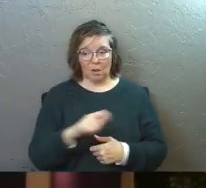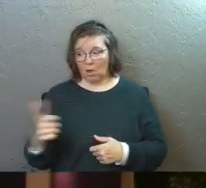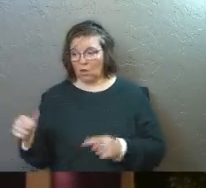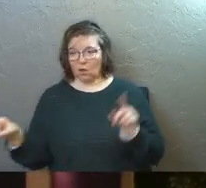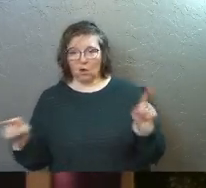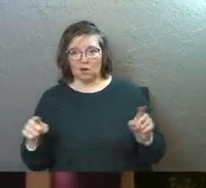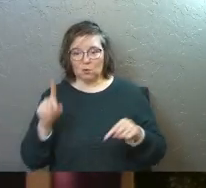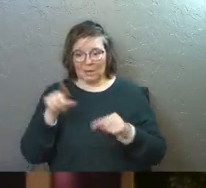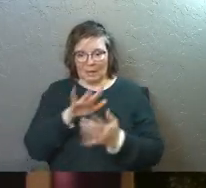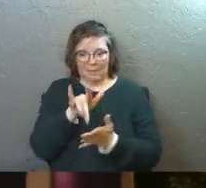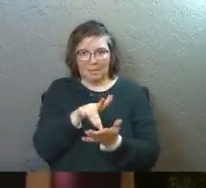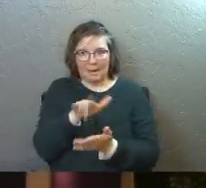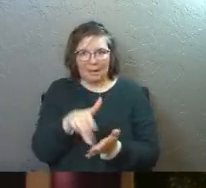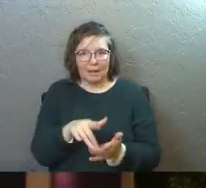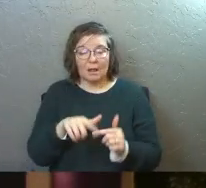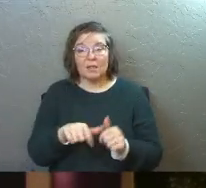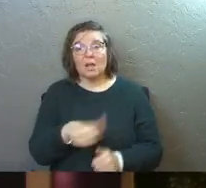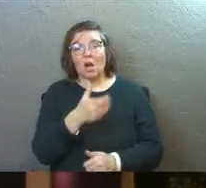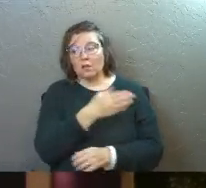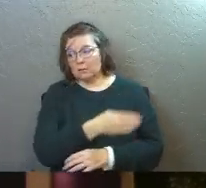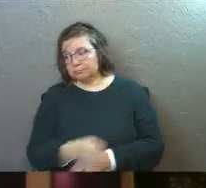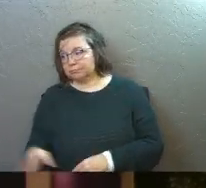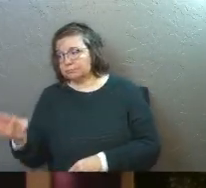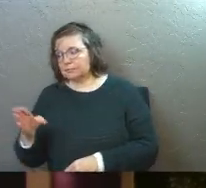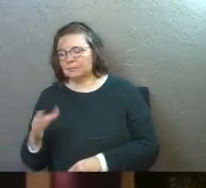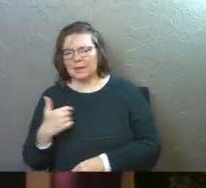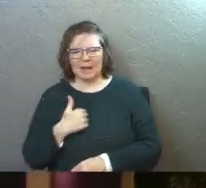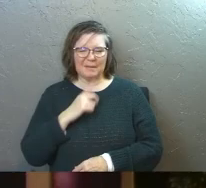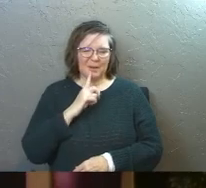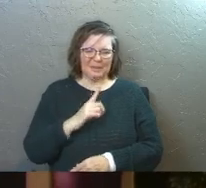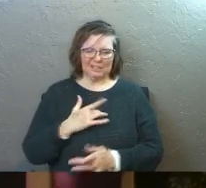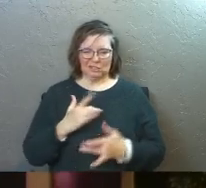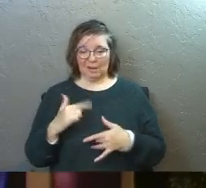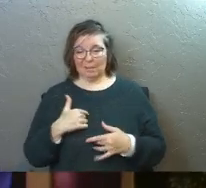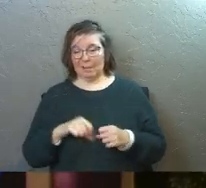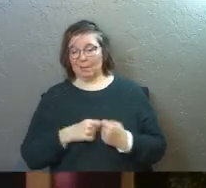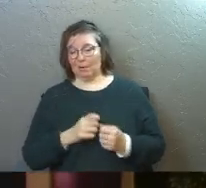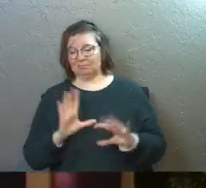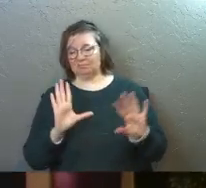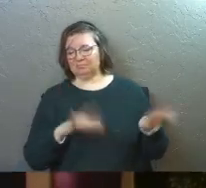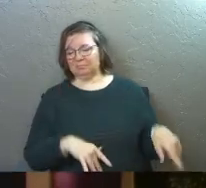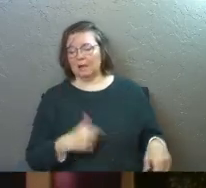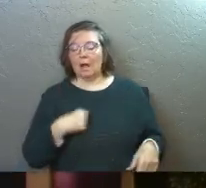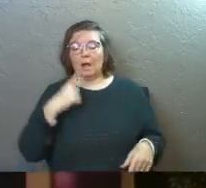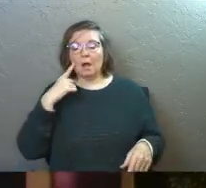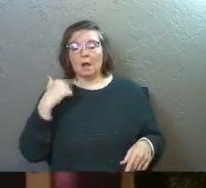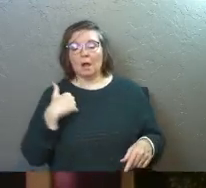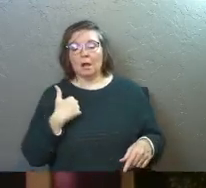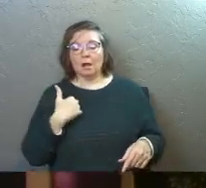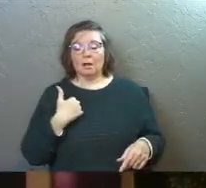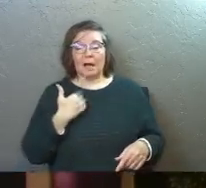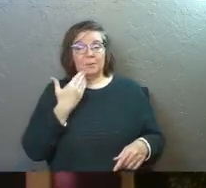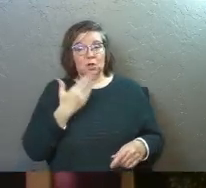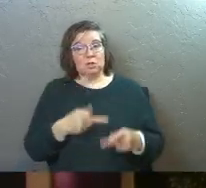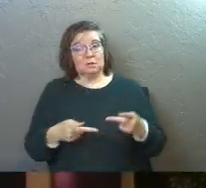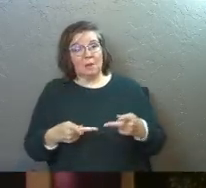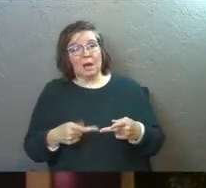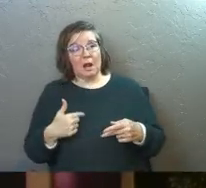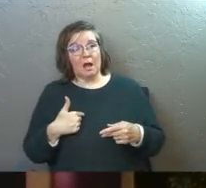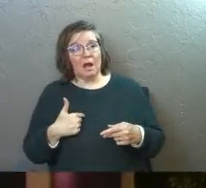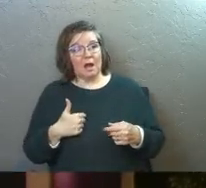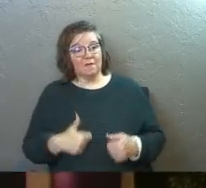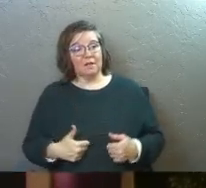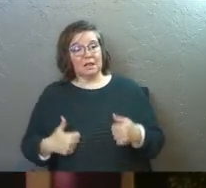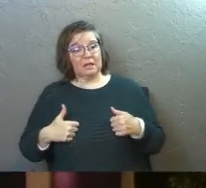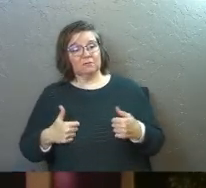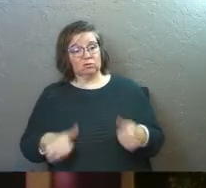other. No such thing as here. So the other side of that is it's like, hey, I'm not really concerned about my brokenness. I think I'm in a good spot. Like